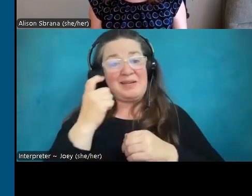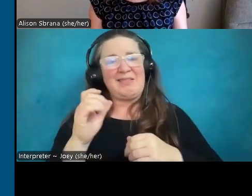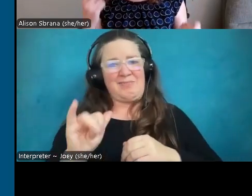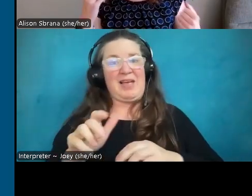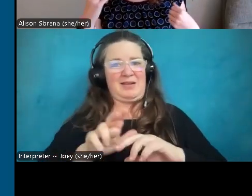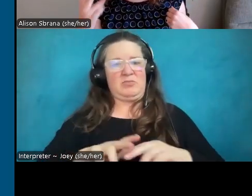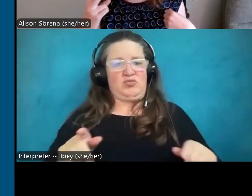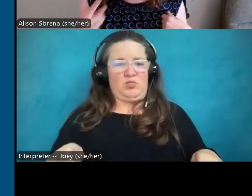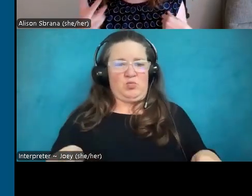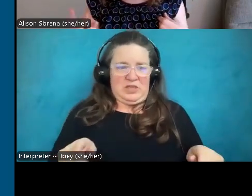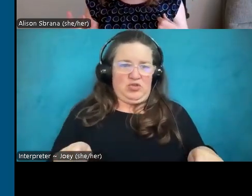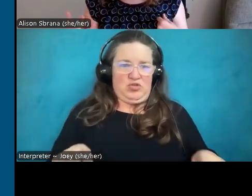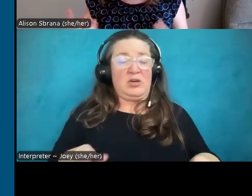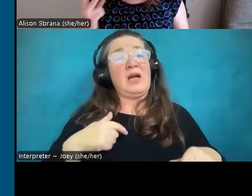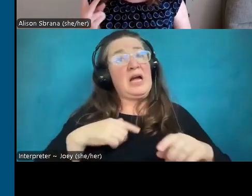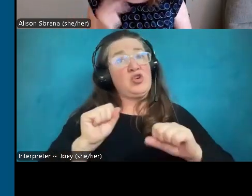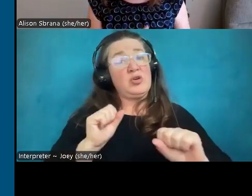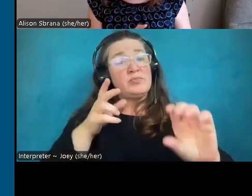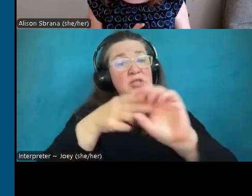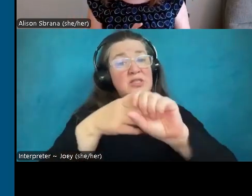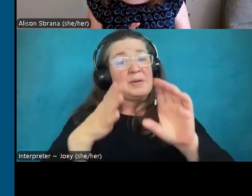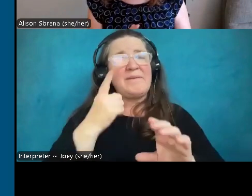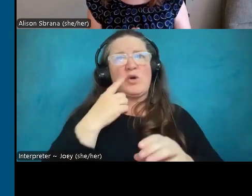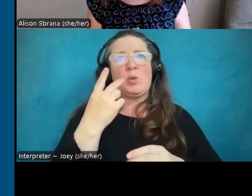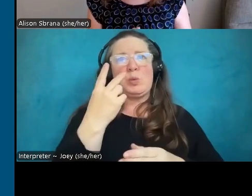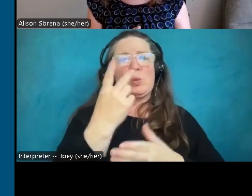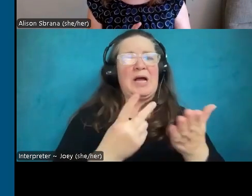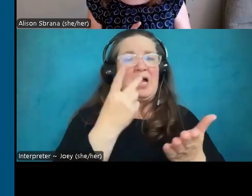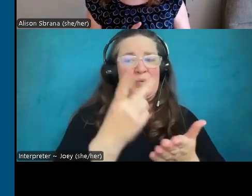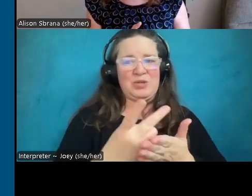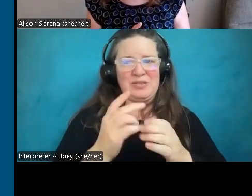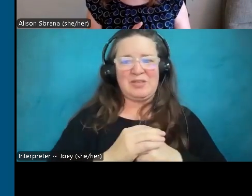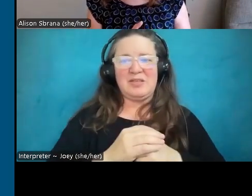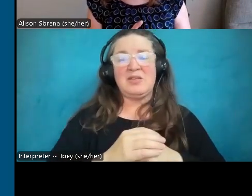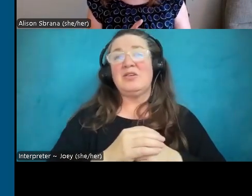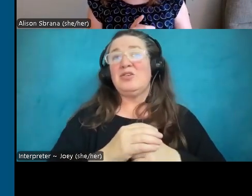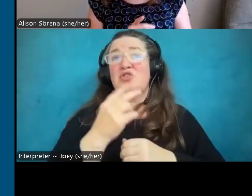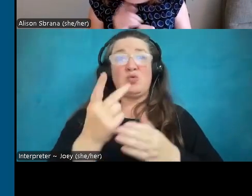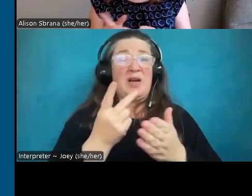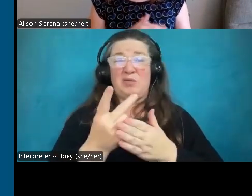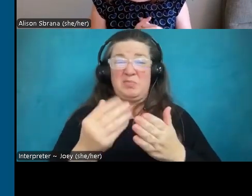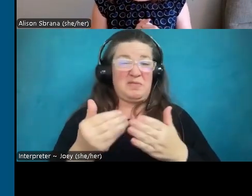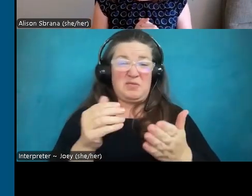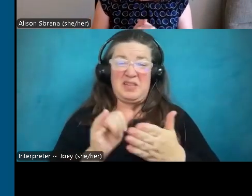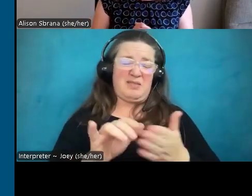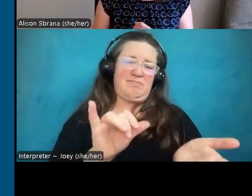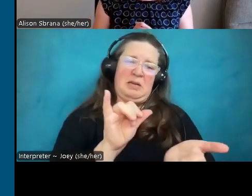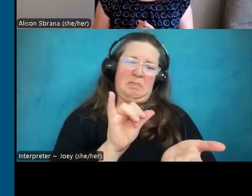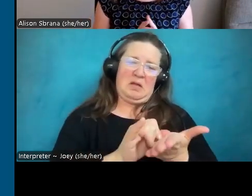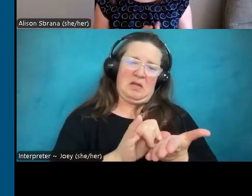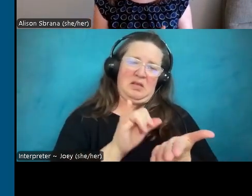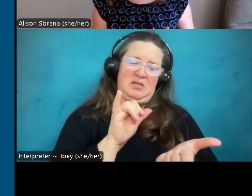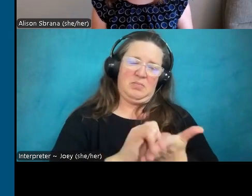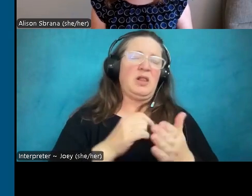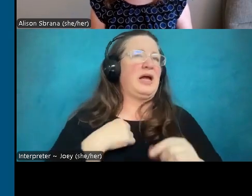this clinic for 2 hours. 2 hours would have otherwise been completely impossible for me. If I tried to do this activity